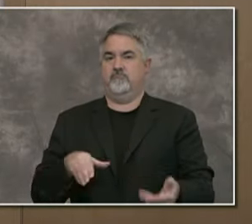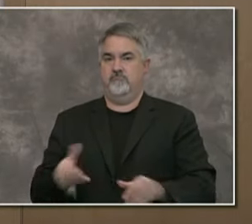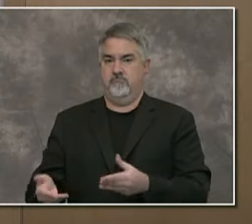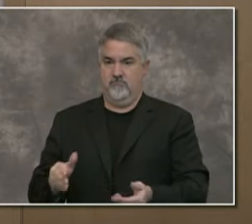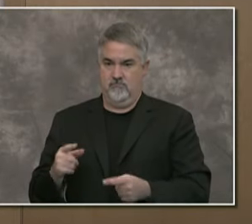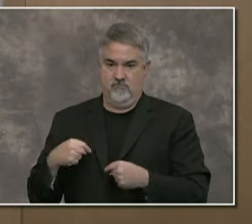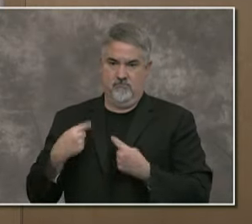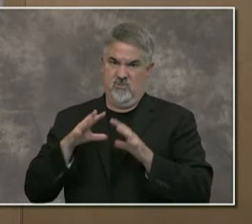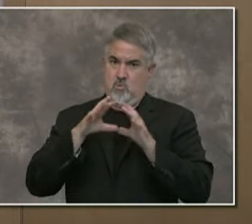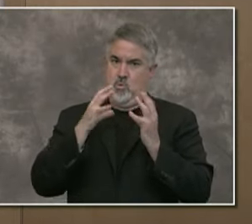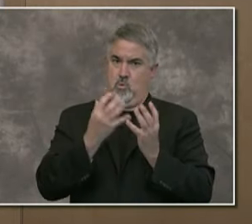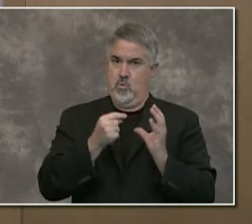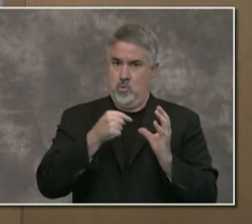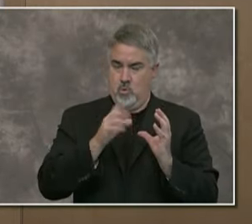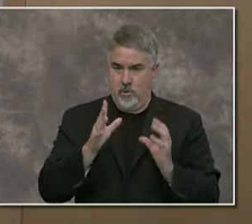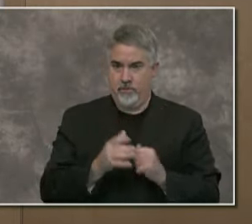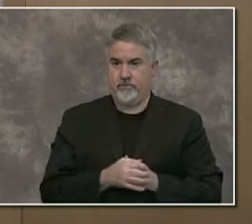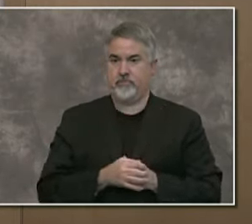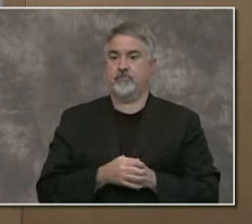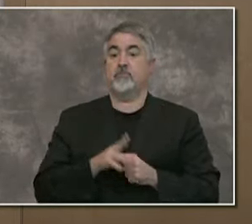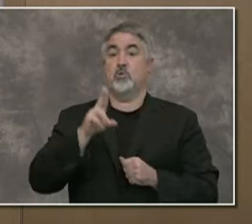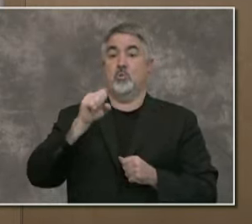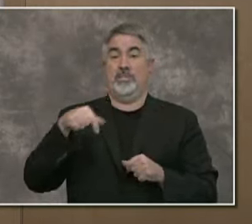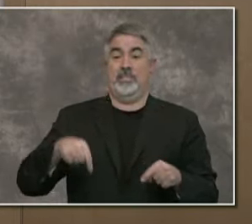Nationwide, there were